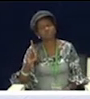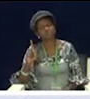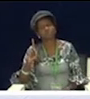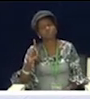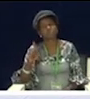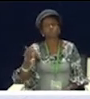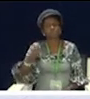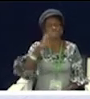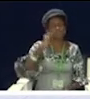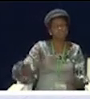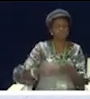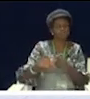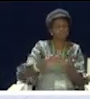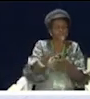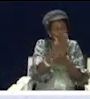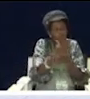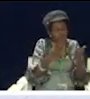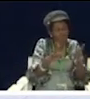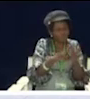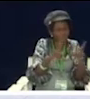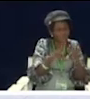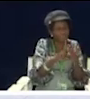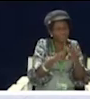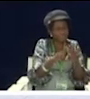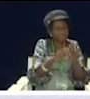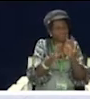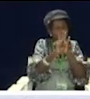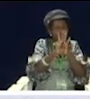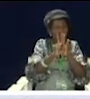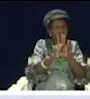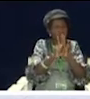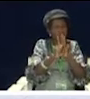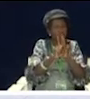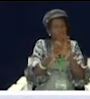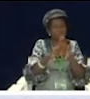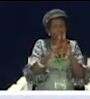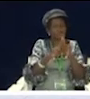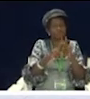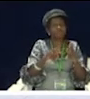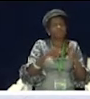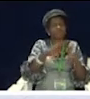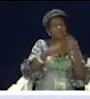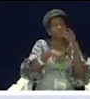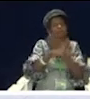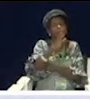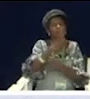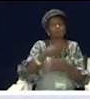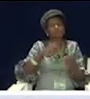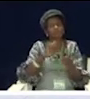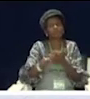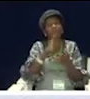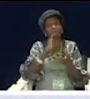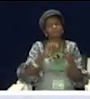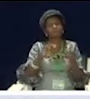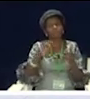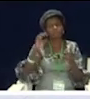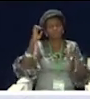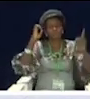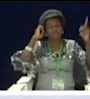You need to know something very, very significant about God. And that is that he